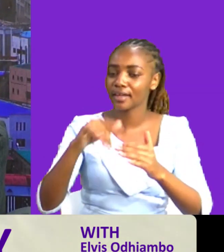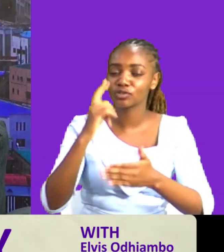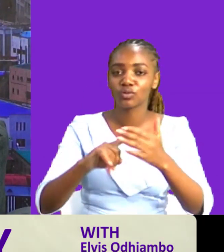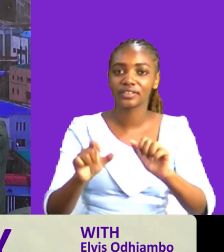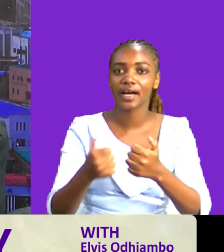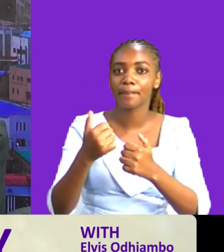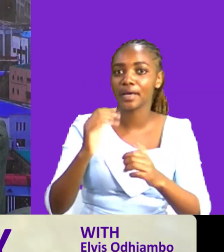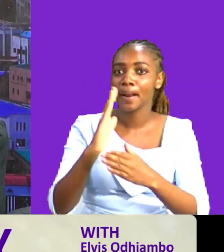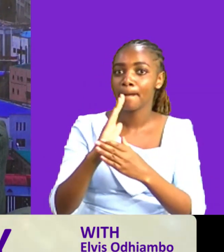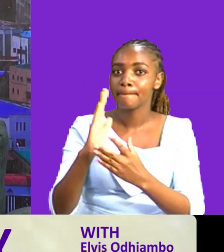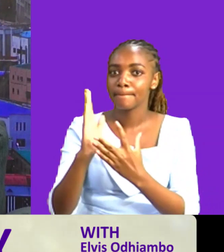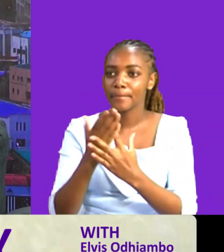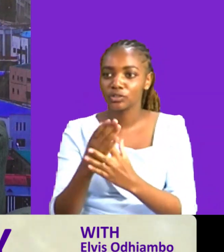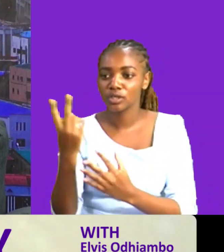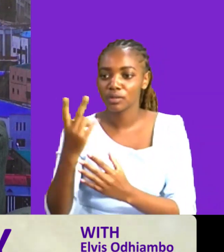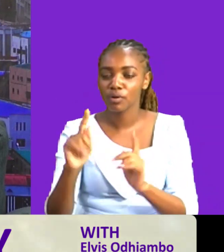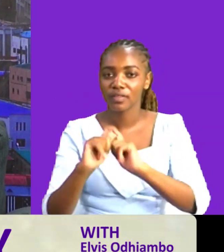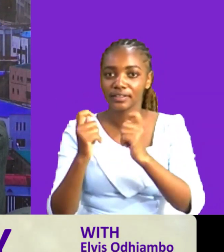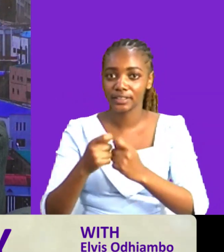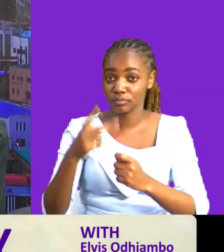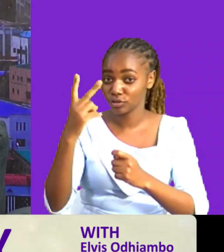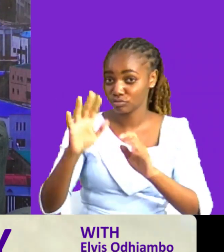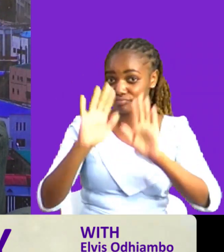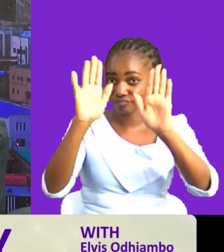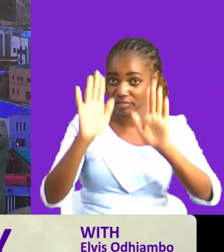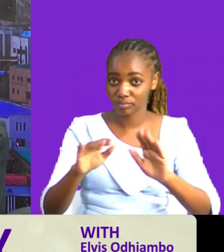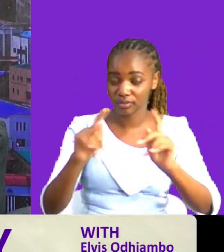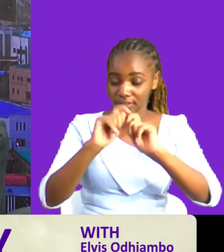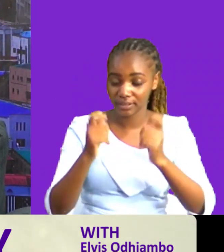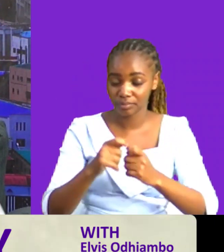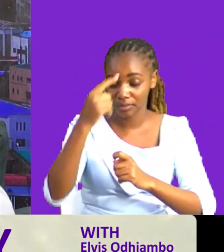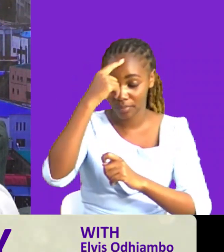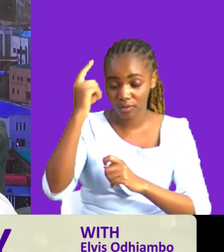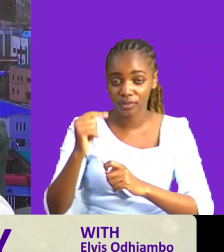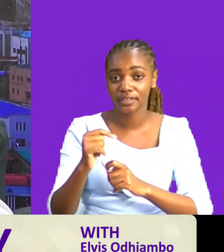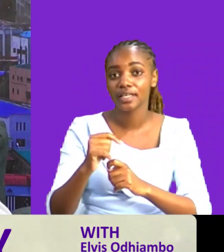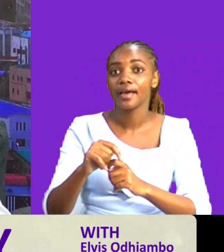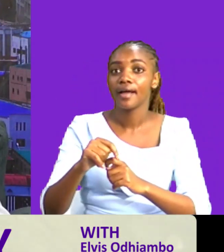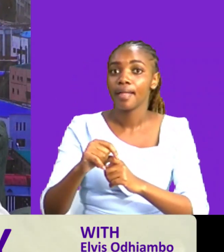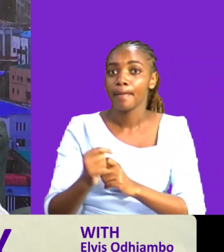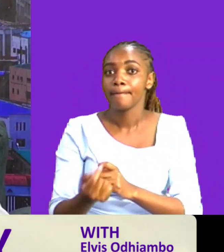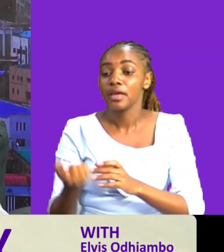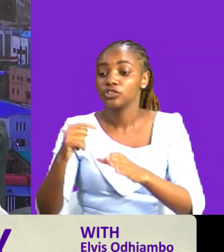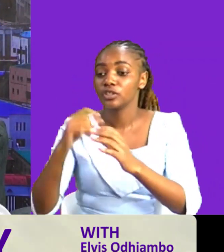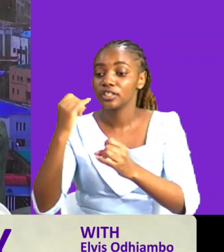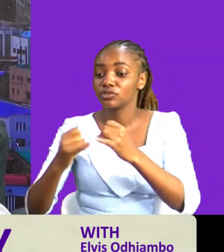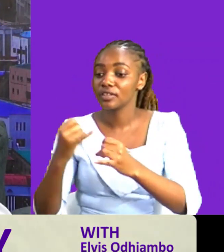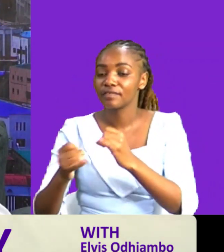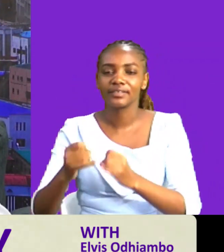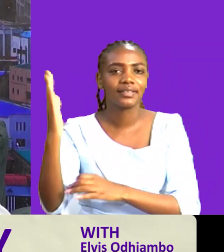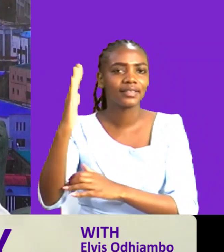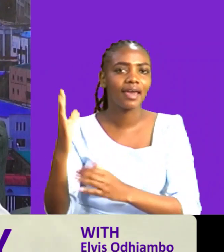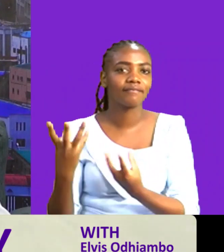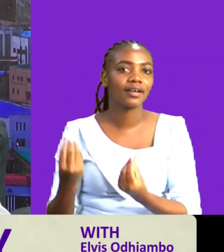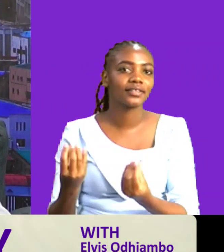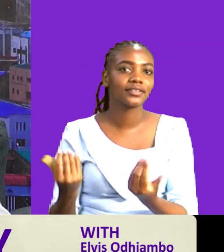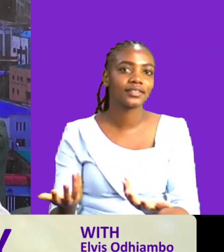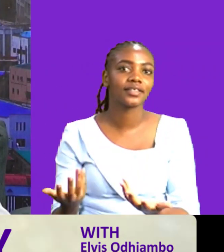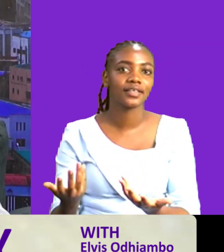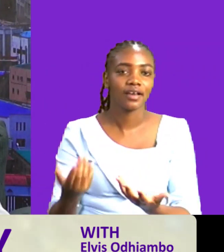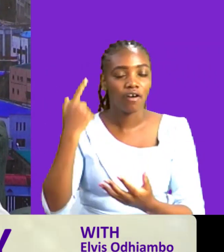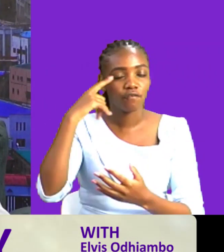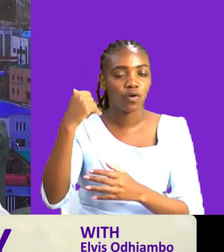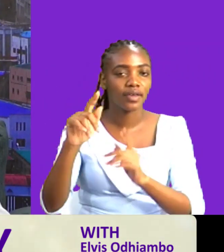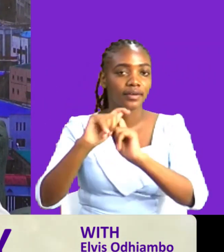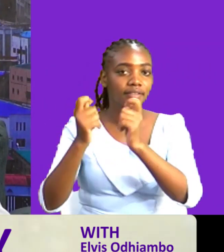down between the two great teams. Beg your pardon, because getting to the finals of the Champions League is never easy for any